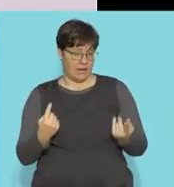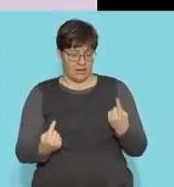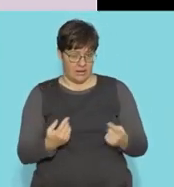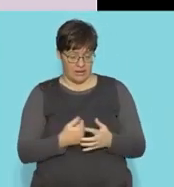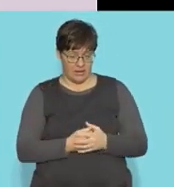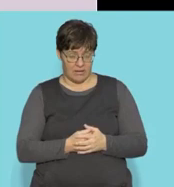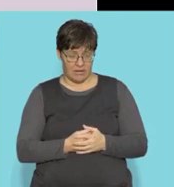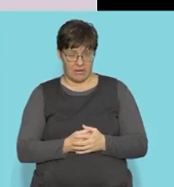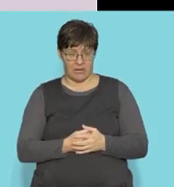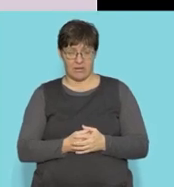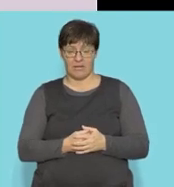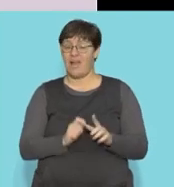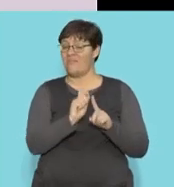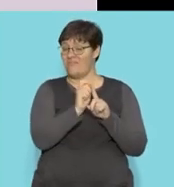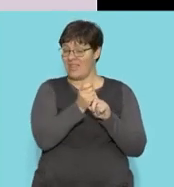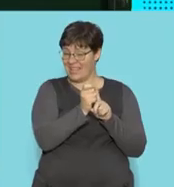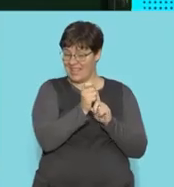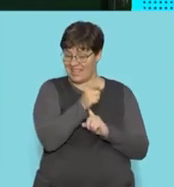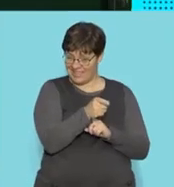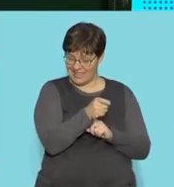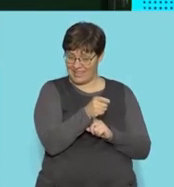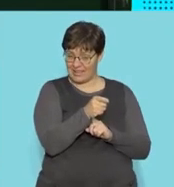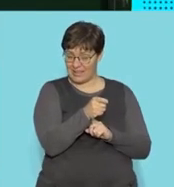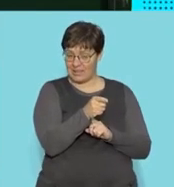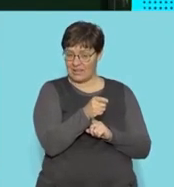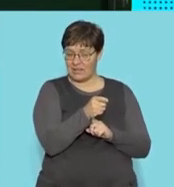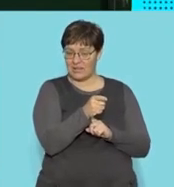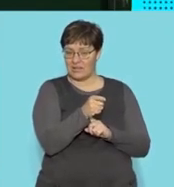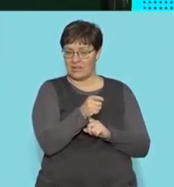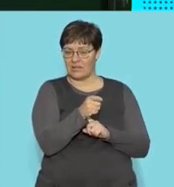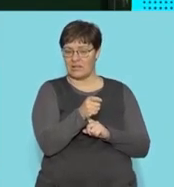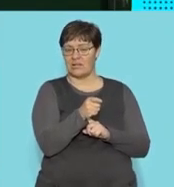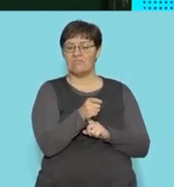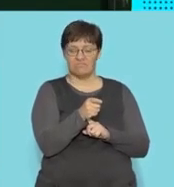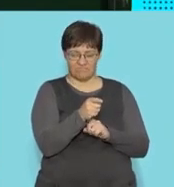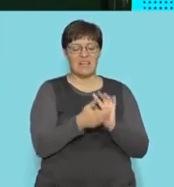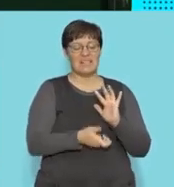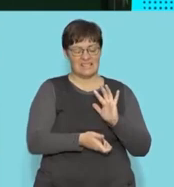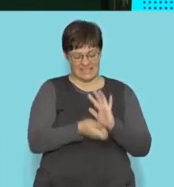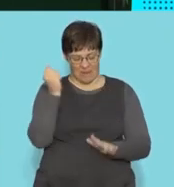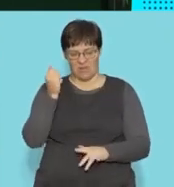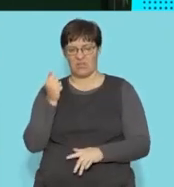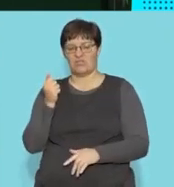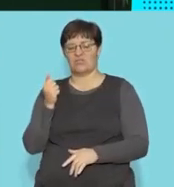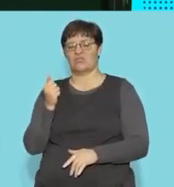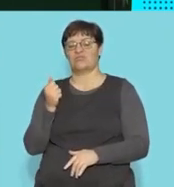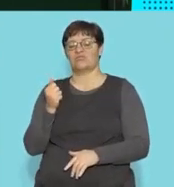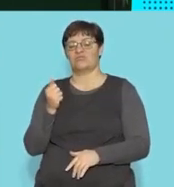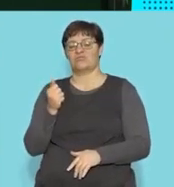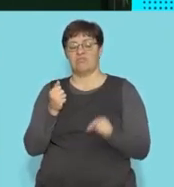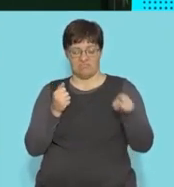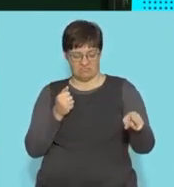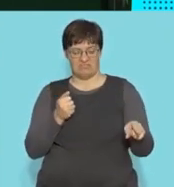none? Well, the flea is going to be doing the damage and getting